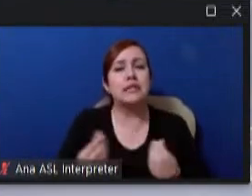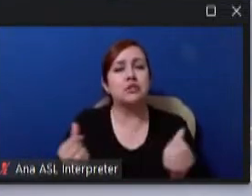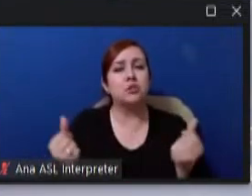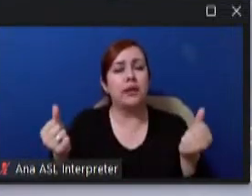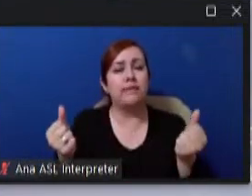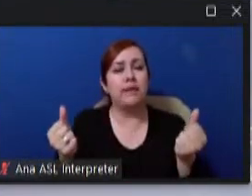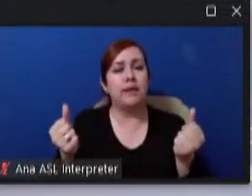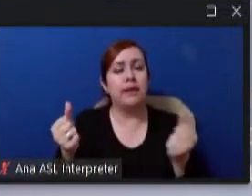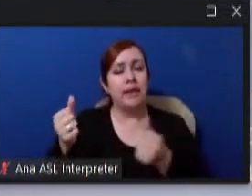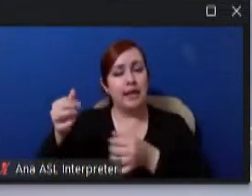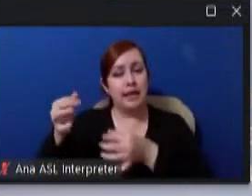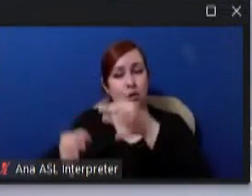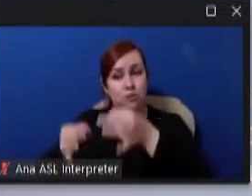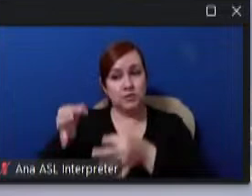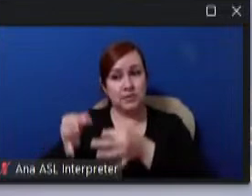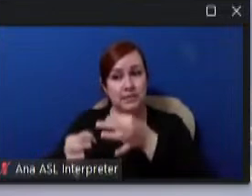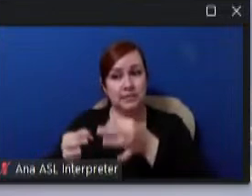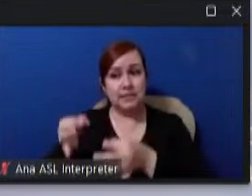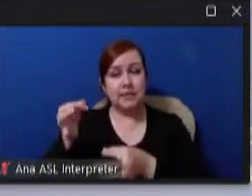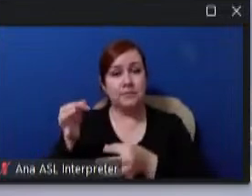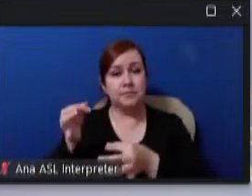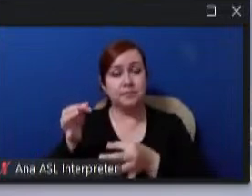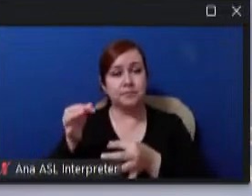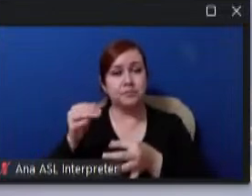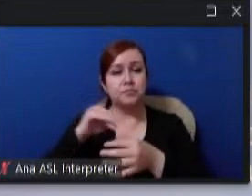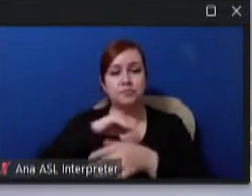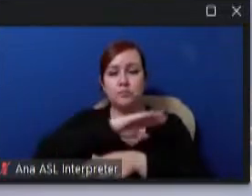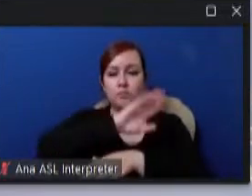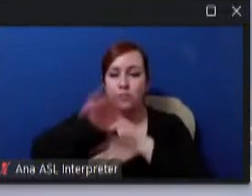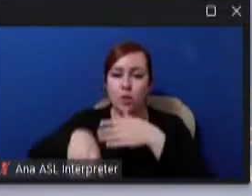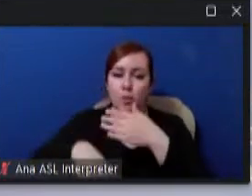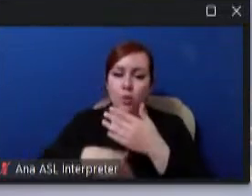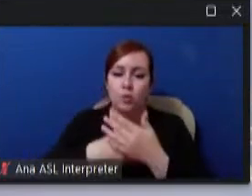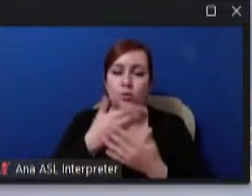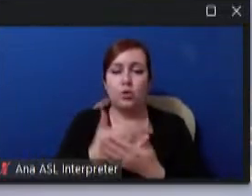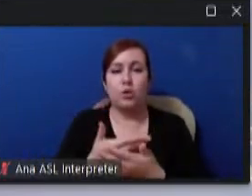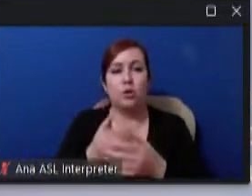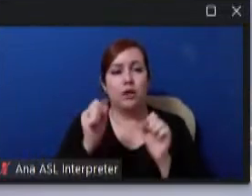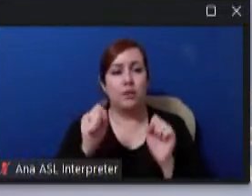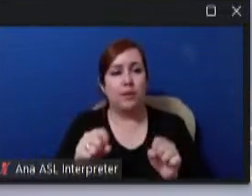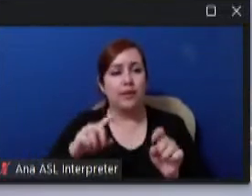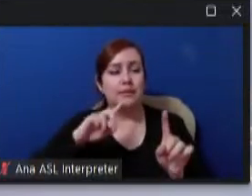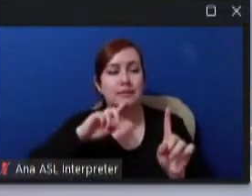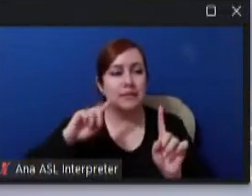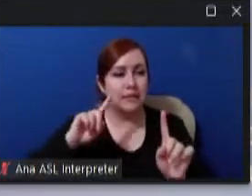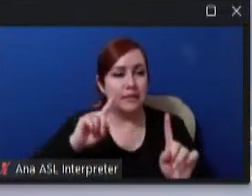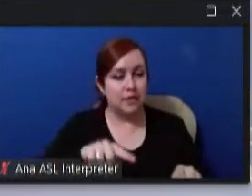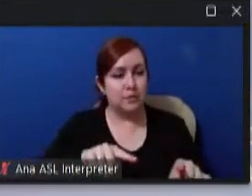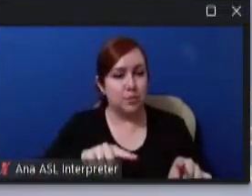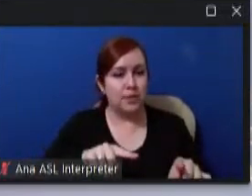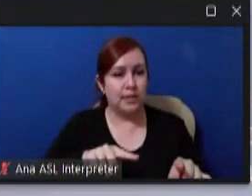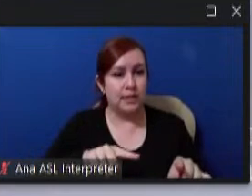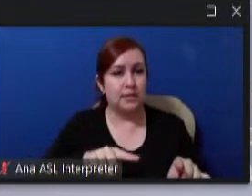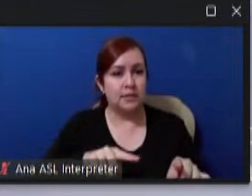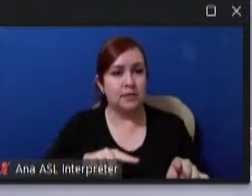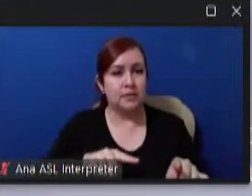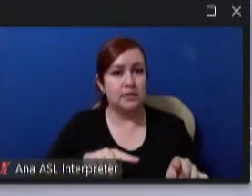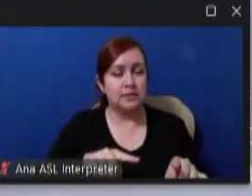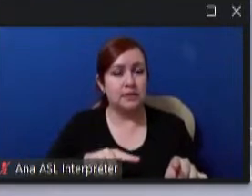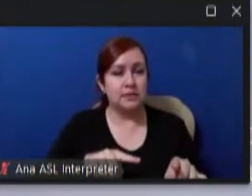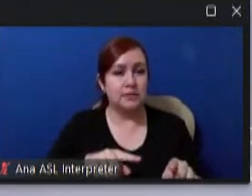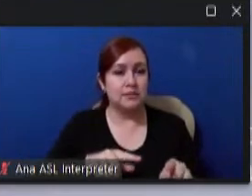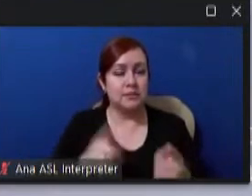move on to the other extreme in justice system.